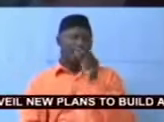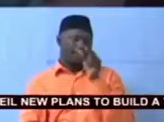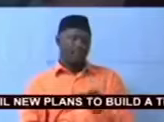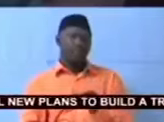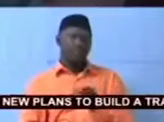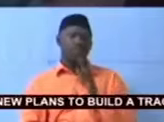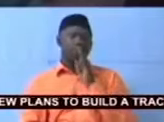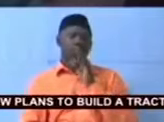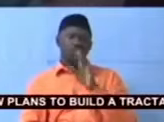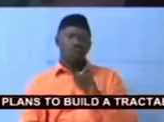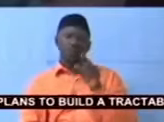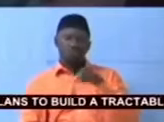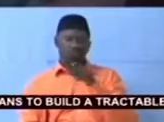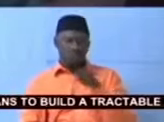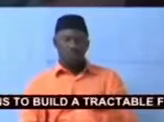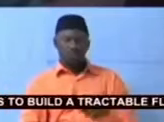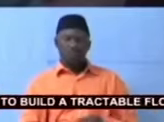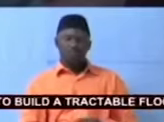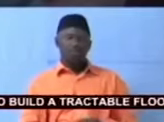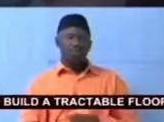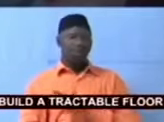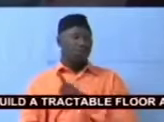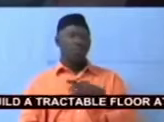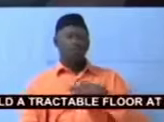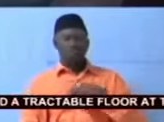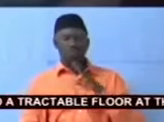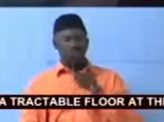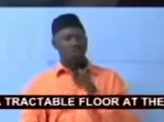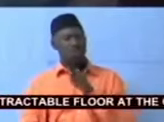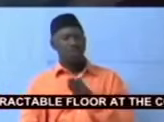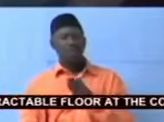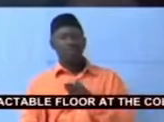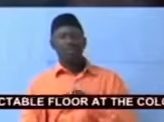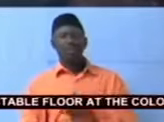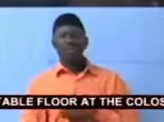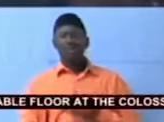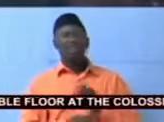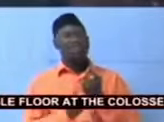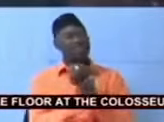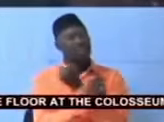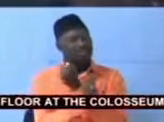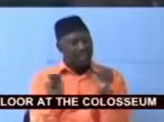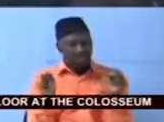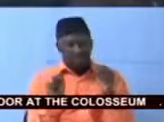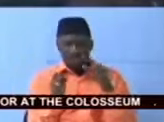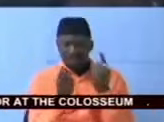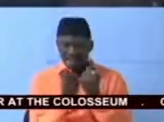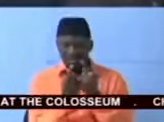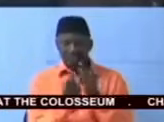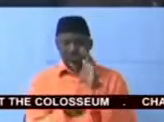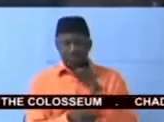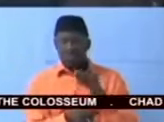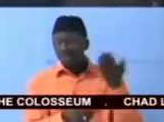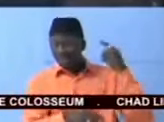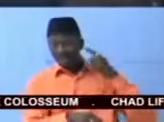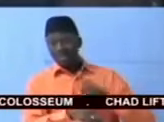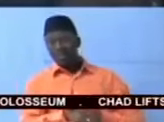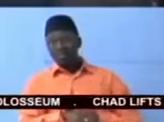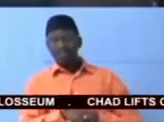wouldn't want to do that. And so the safest thing to do at the time